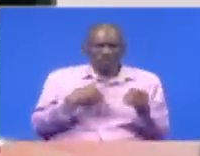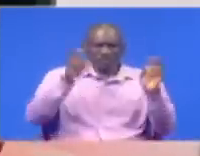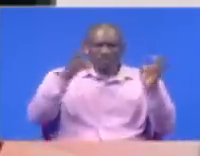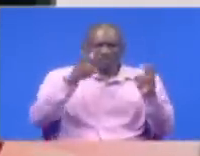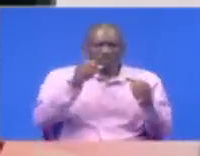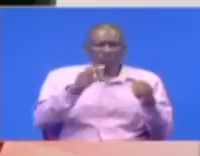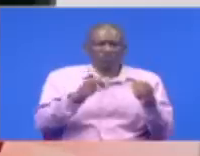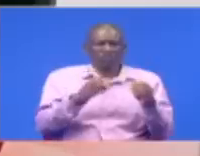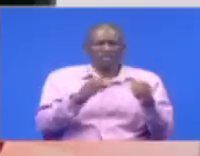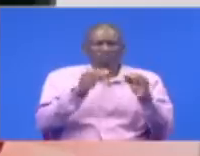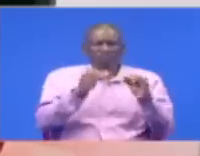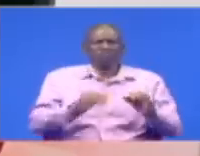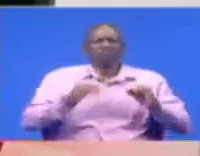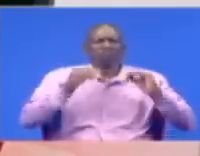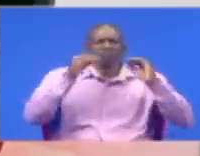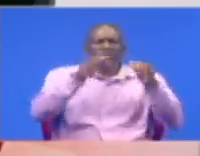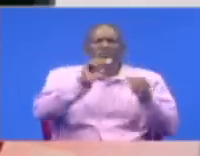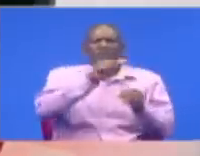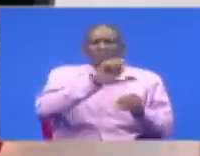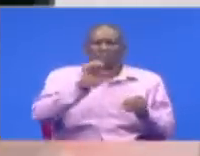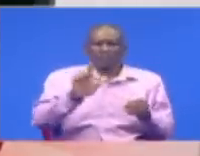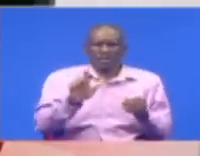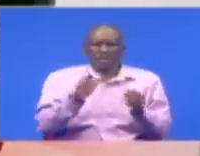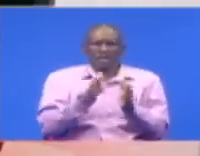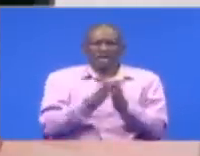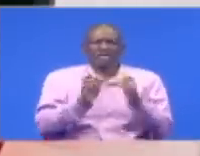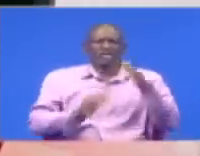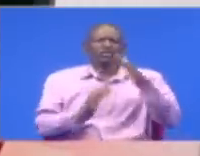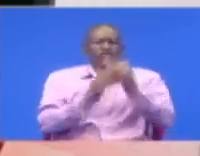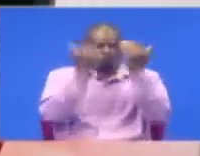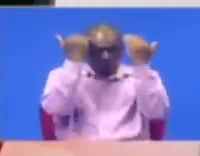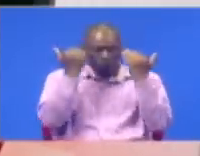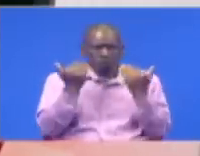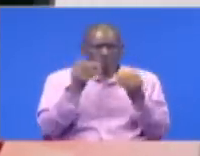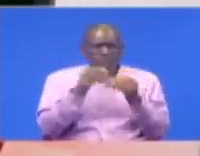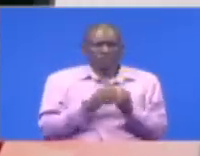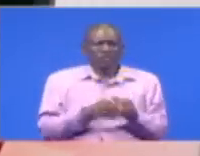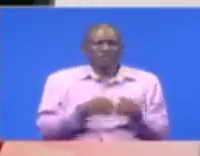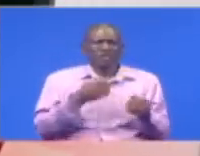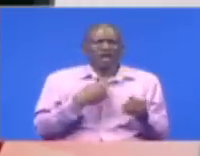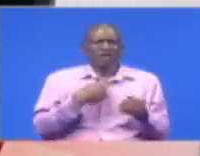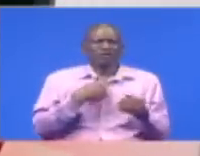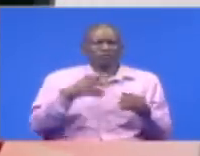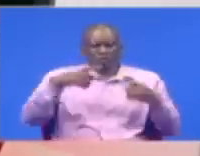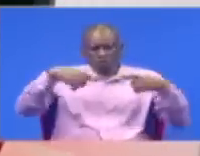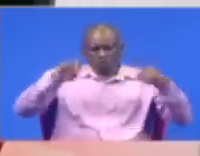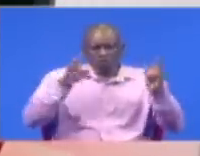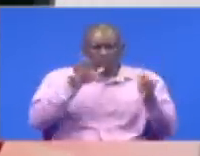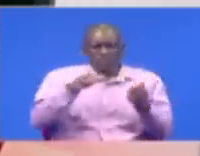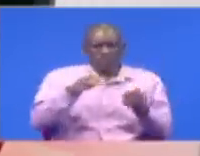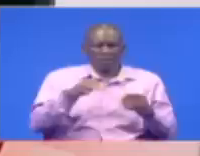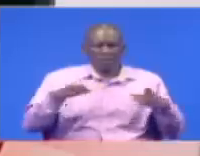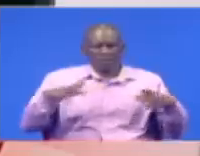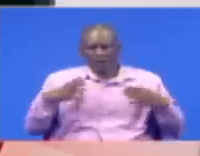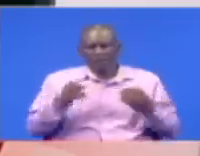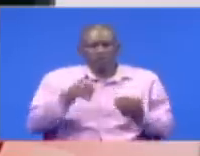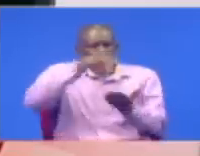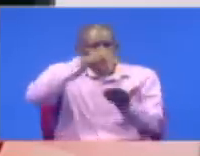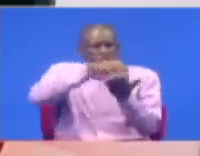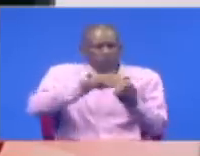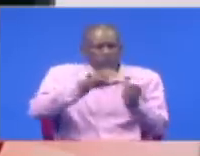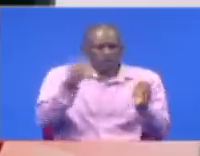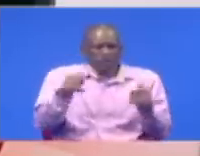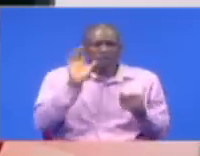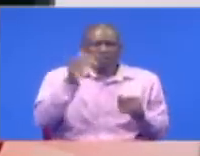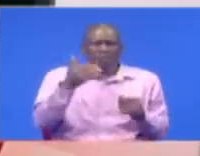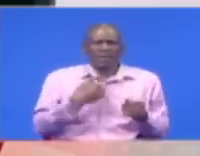appellate processes. I do believe Supreme Court has won its pride of place by